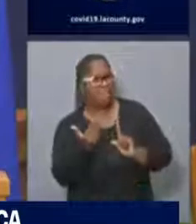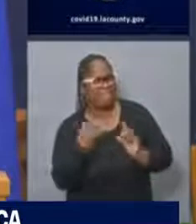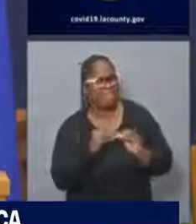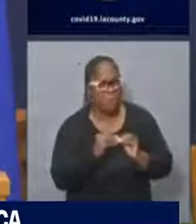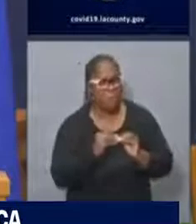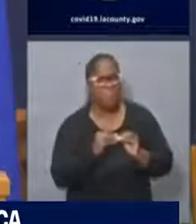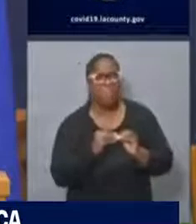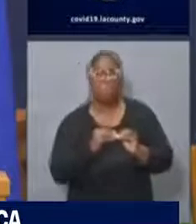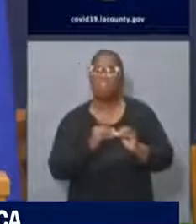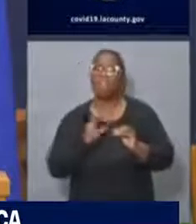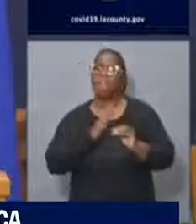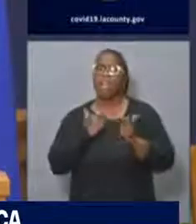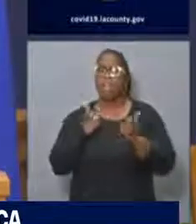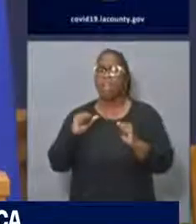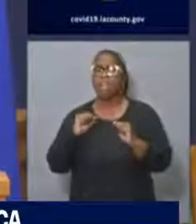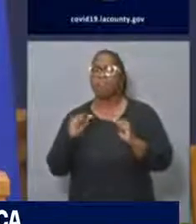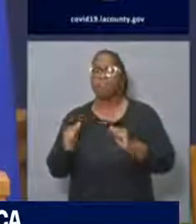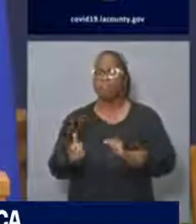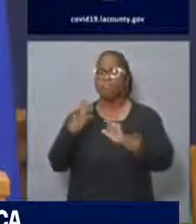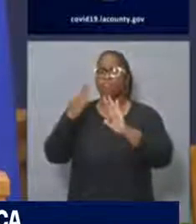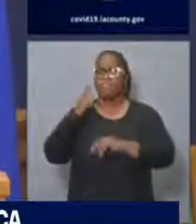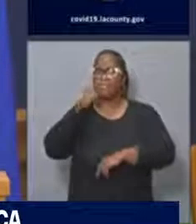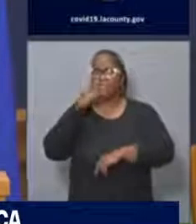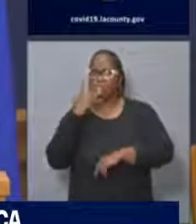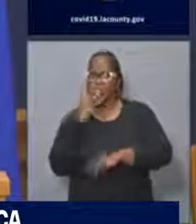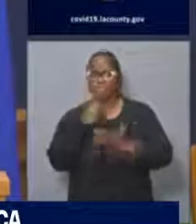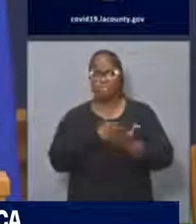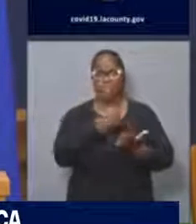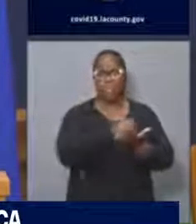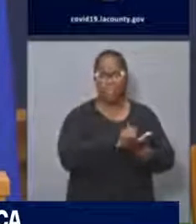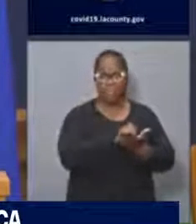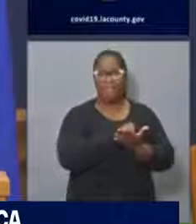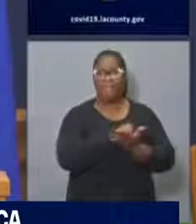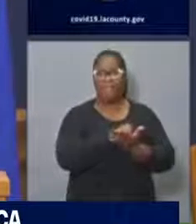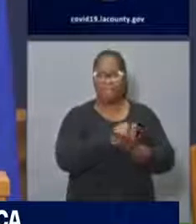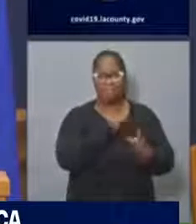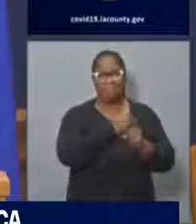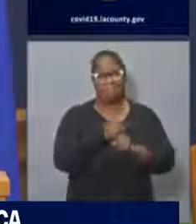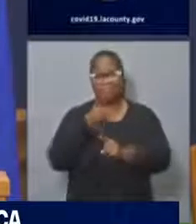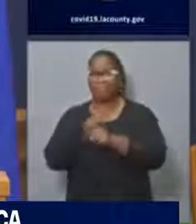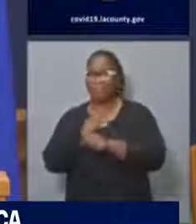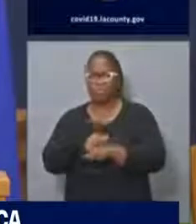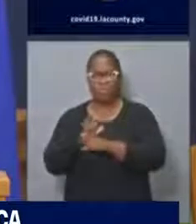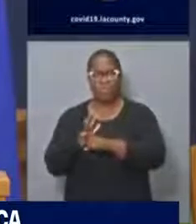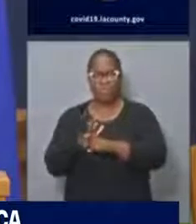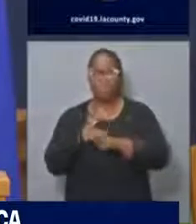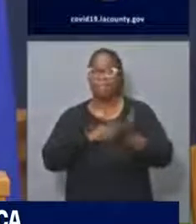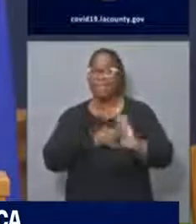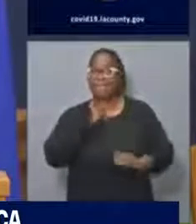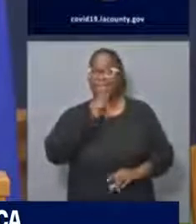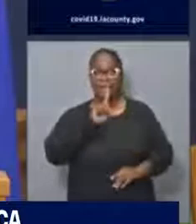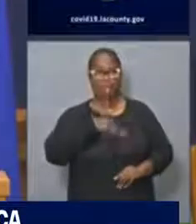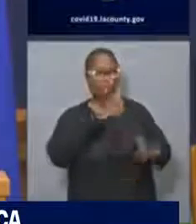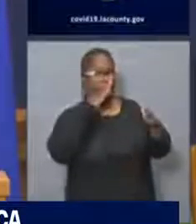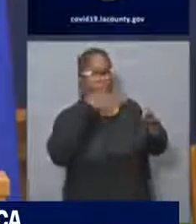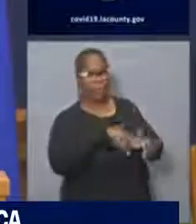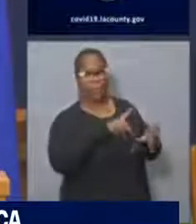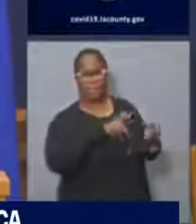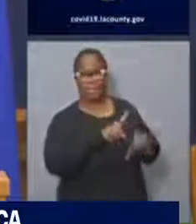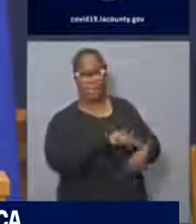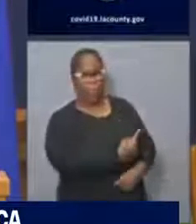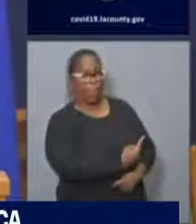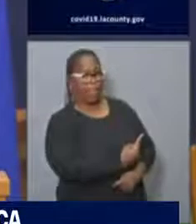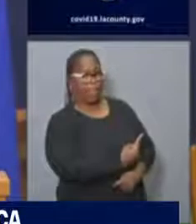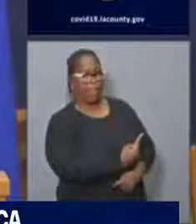to address racial and economic injustices of COVID, we aren't only focused on testing capacity. There are several